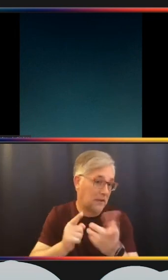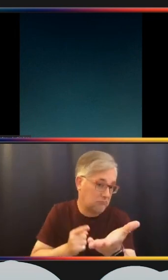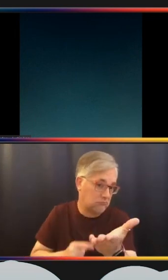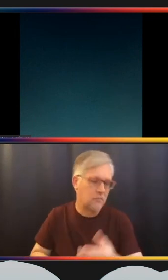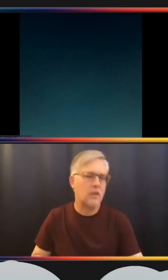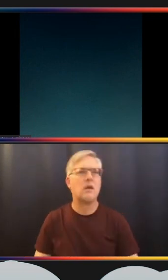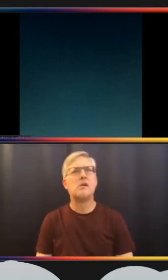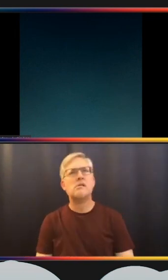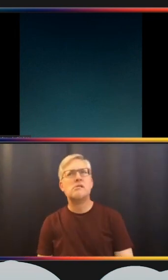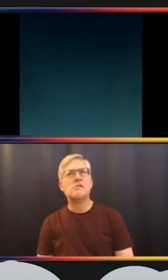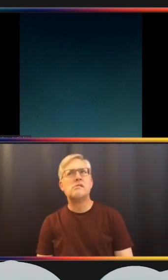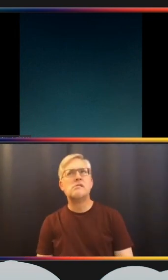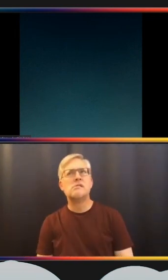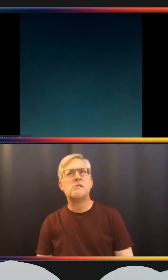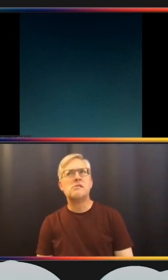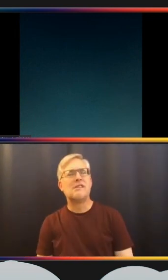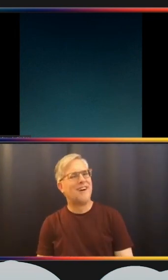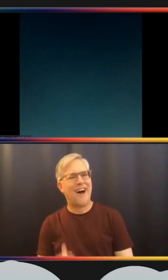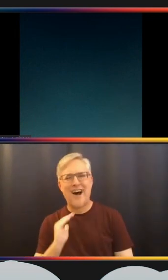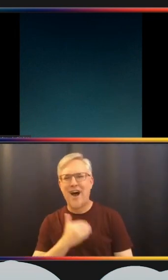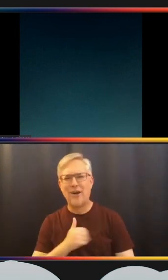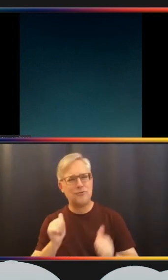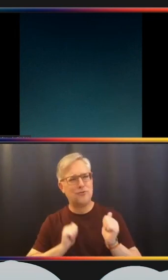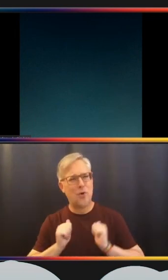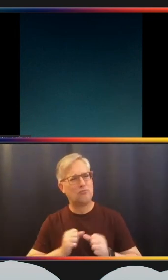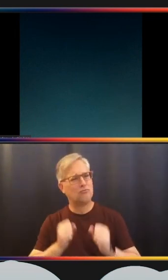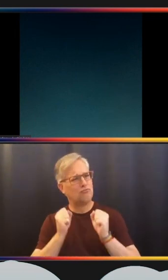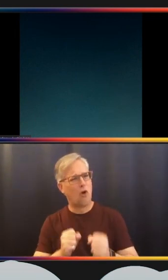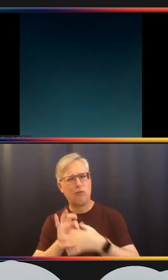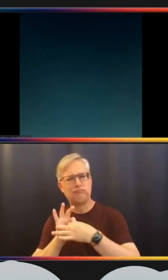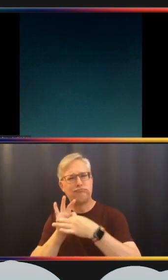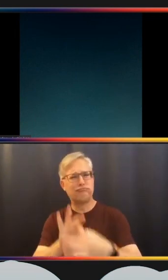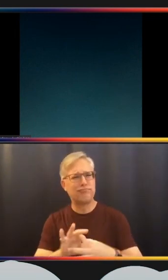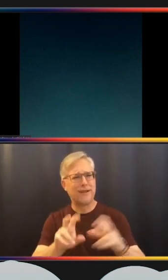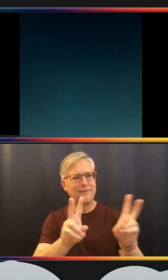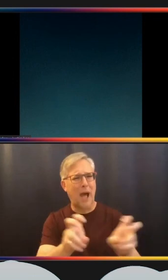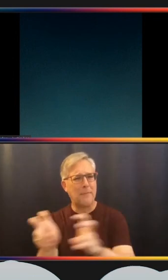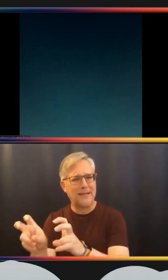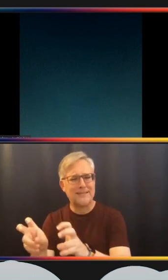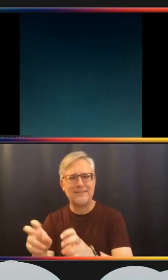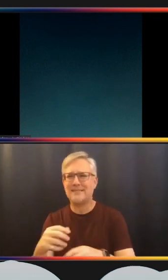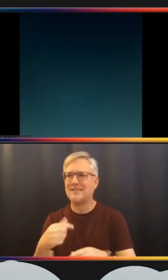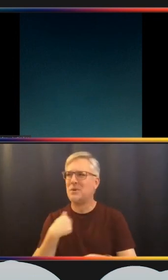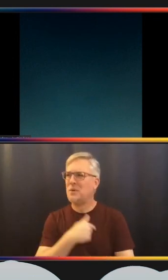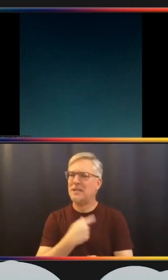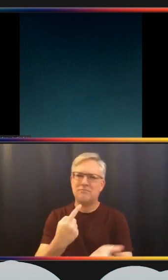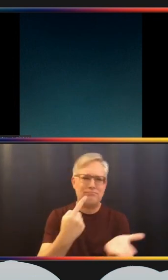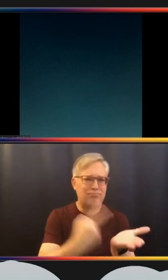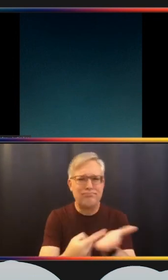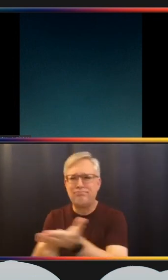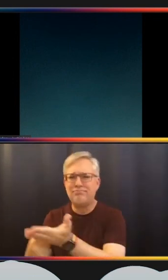I mean, we're really so topical. That we've talked about so many things.